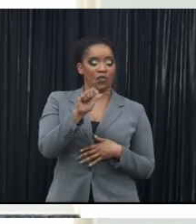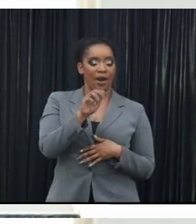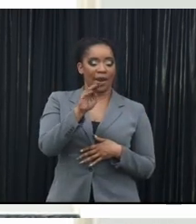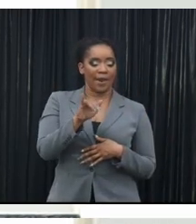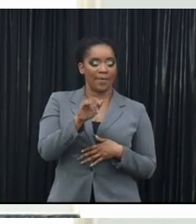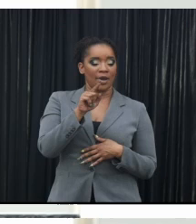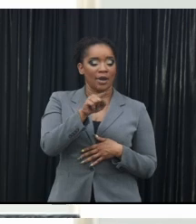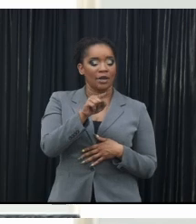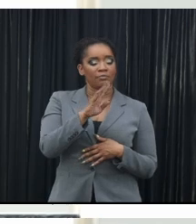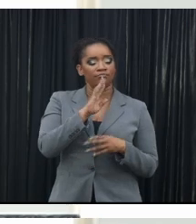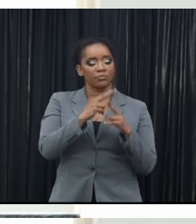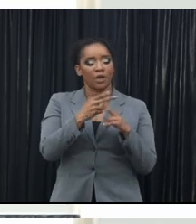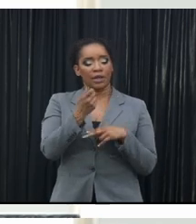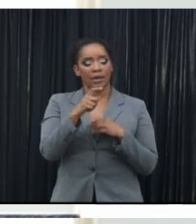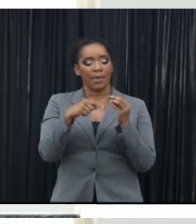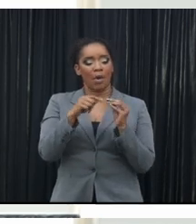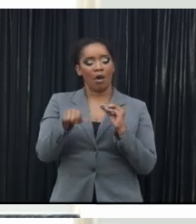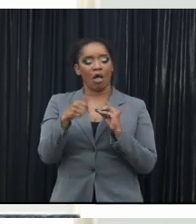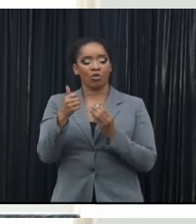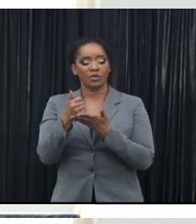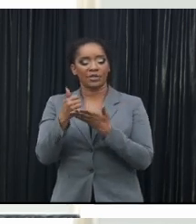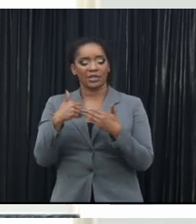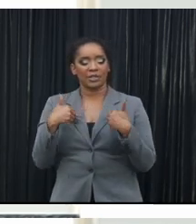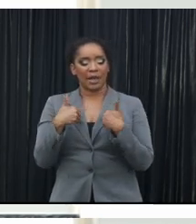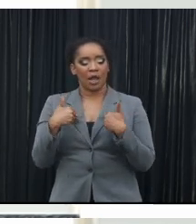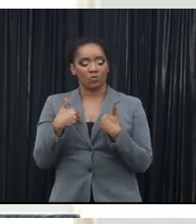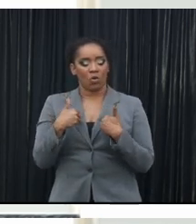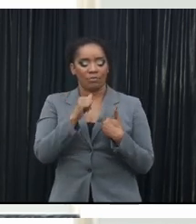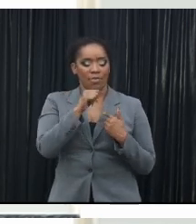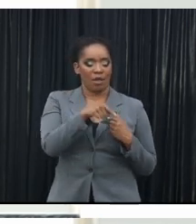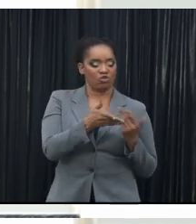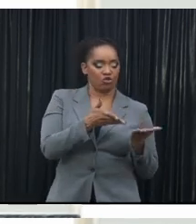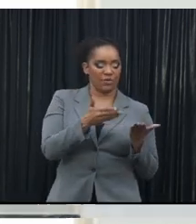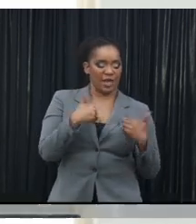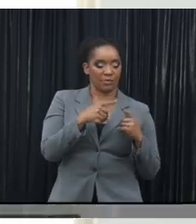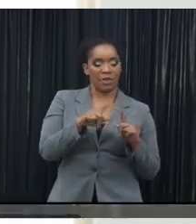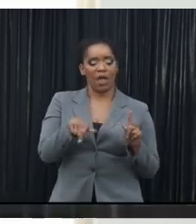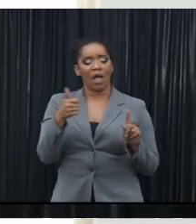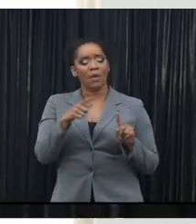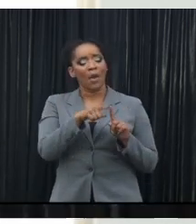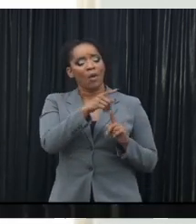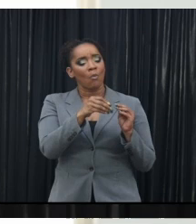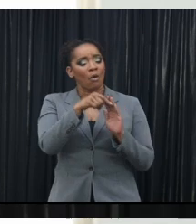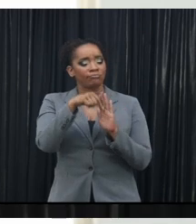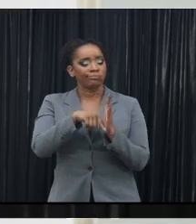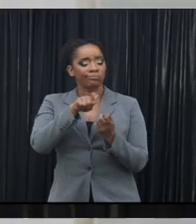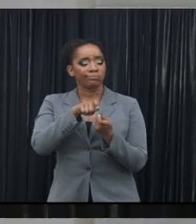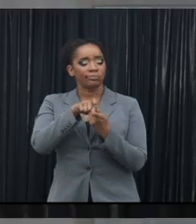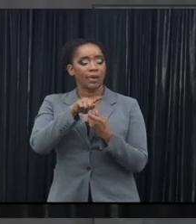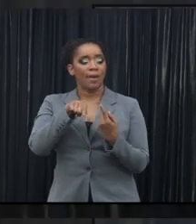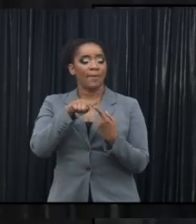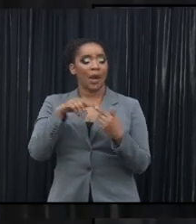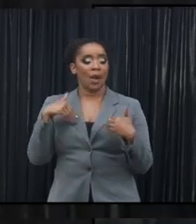bit on other assistance animals outside of service animals, but could you speak a little bit more detail about